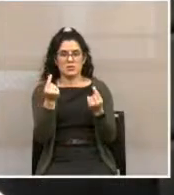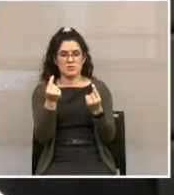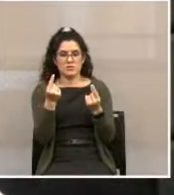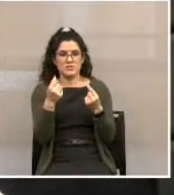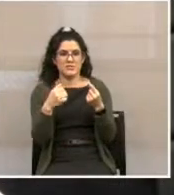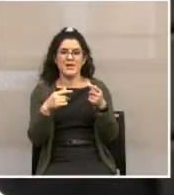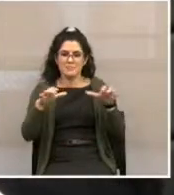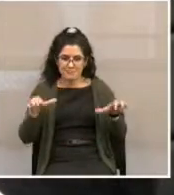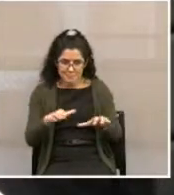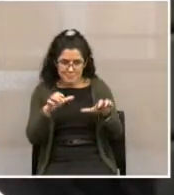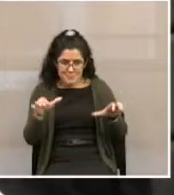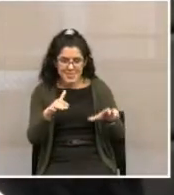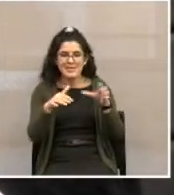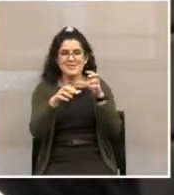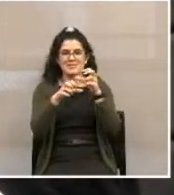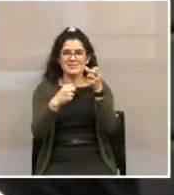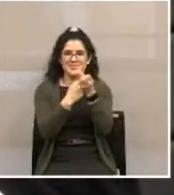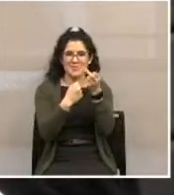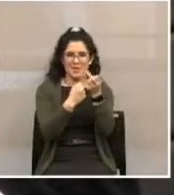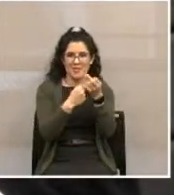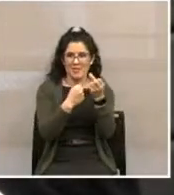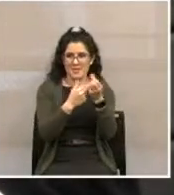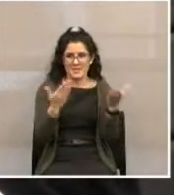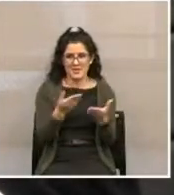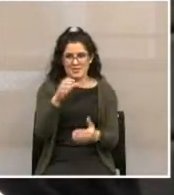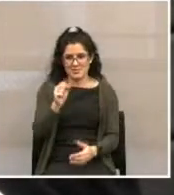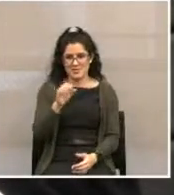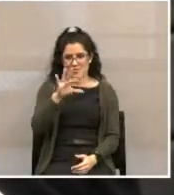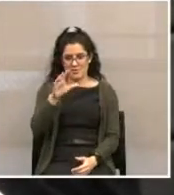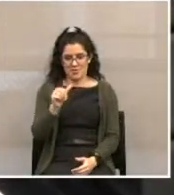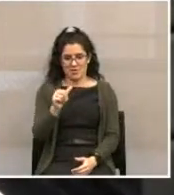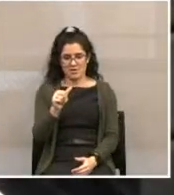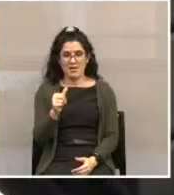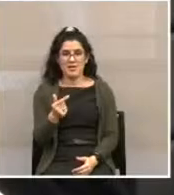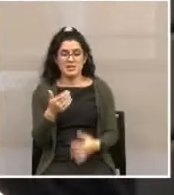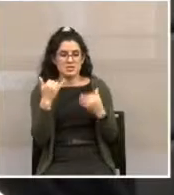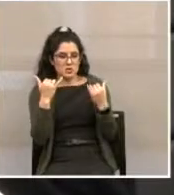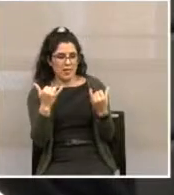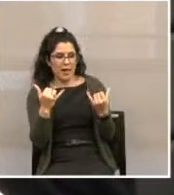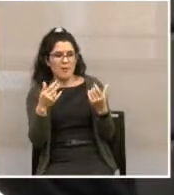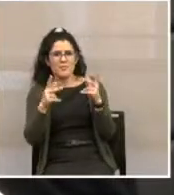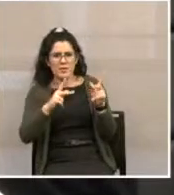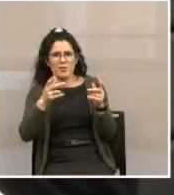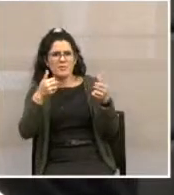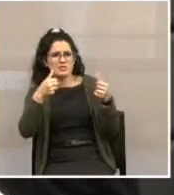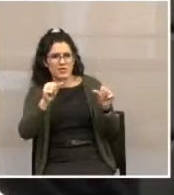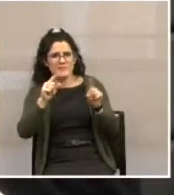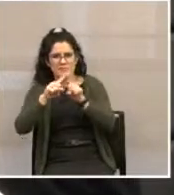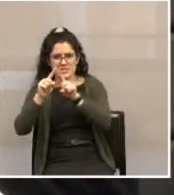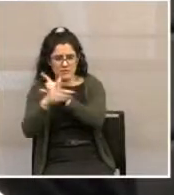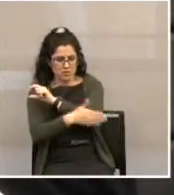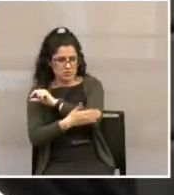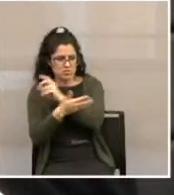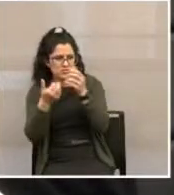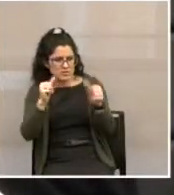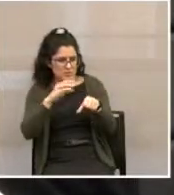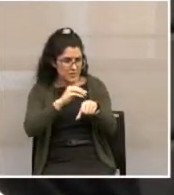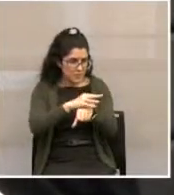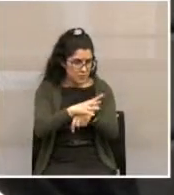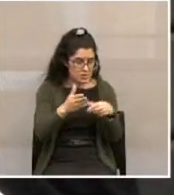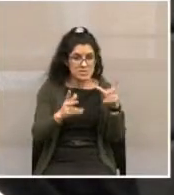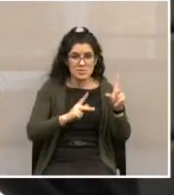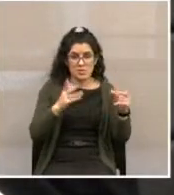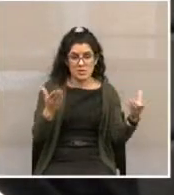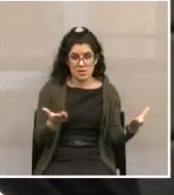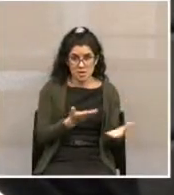Florida. Now, it's not the first time that foreigners try to influence the course of U.S. politics, as we know, but it is probably the